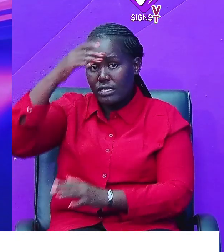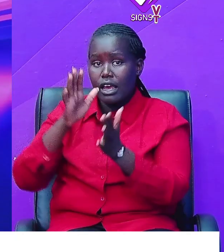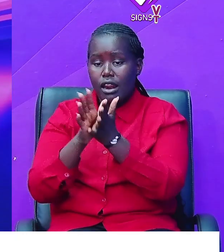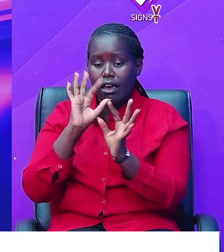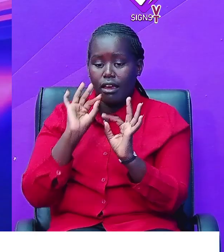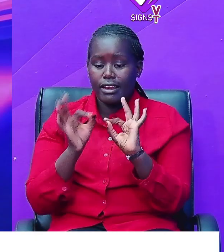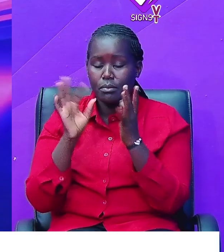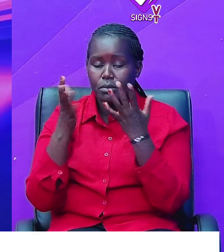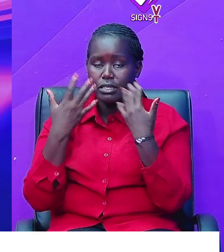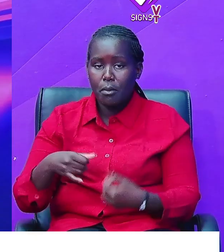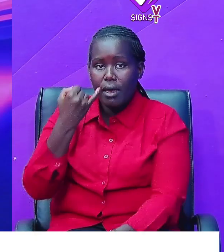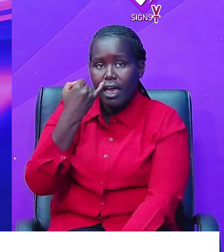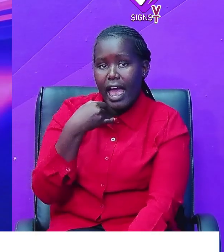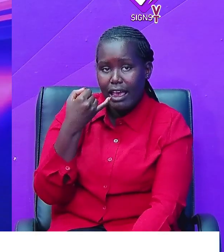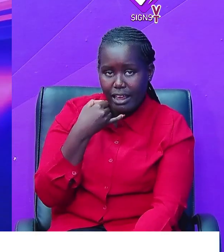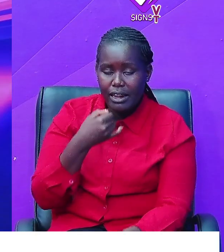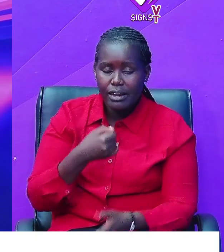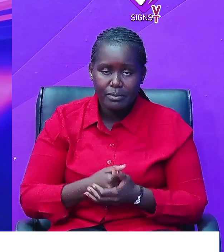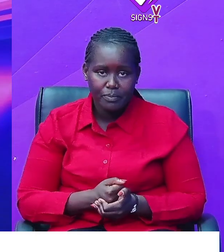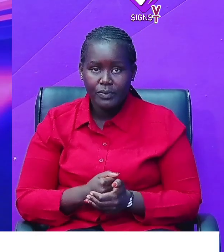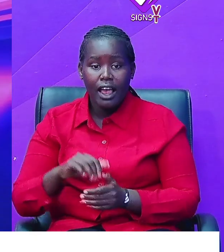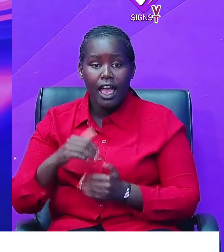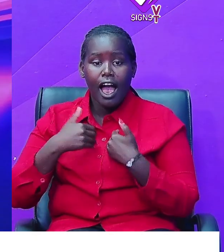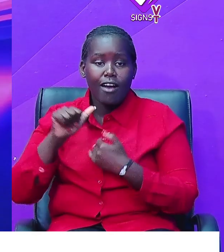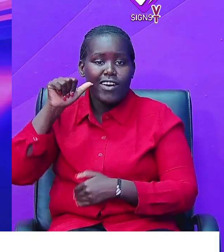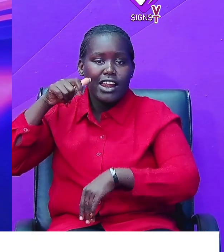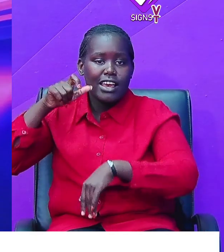interpreter has been Irene Chebiwot. Have a nice